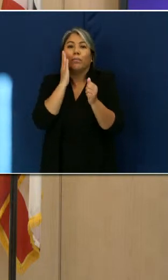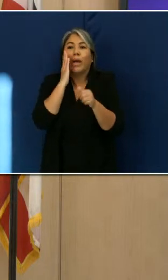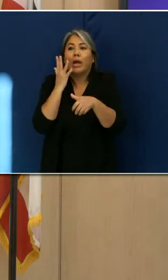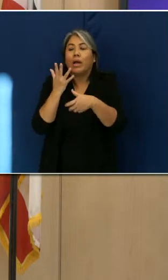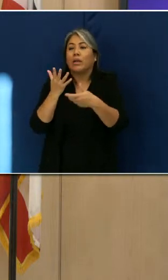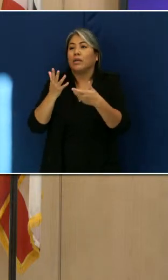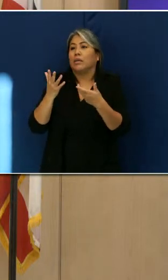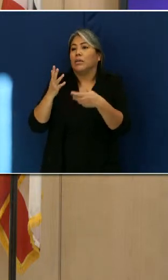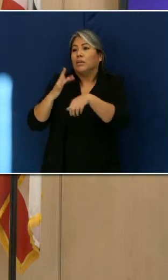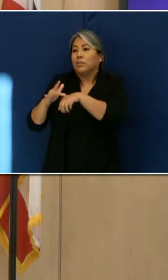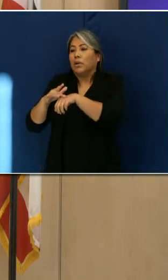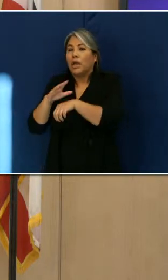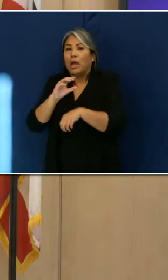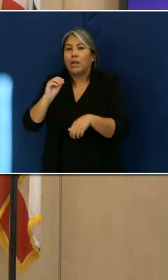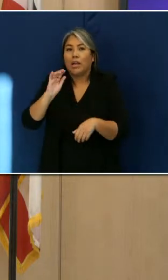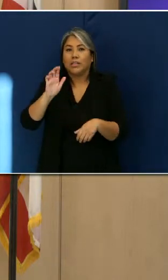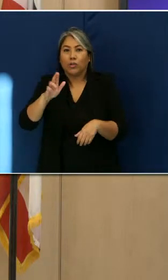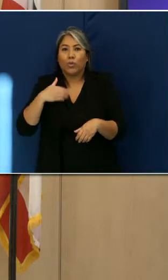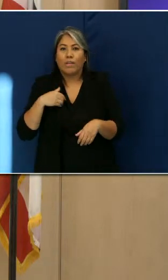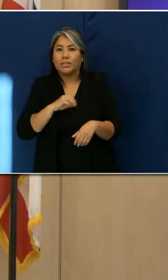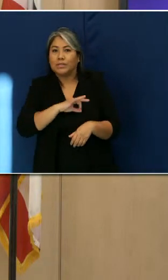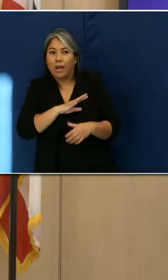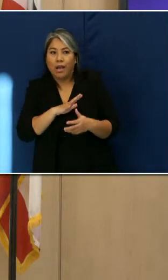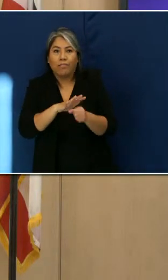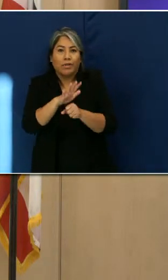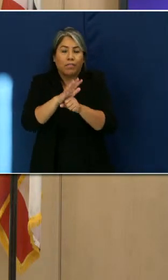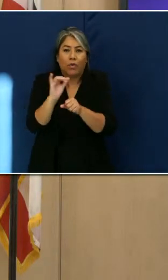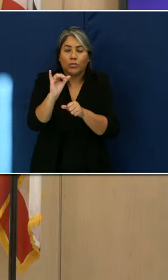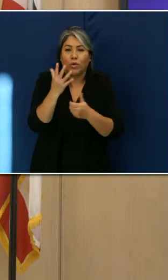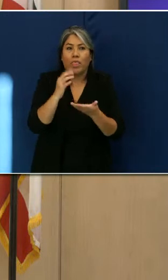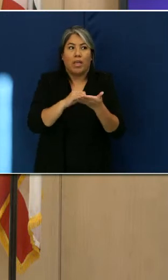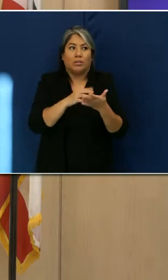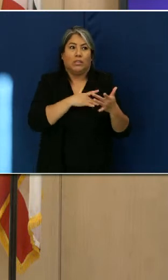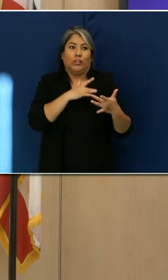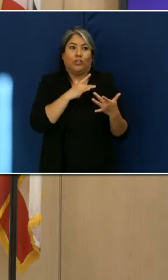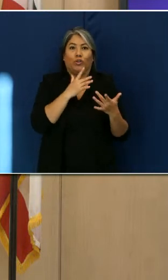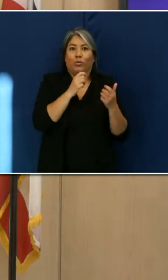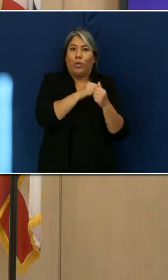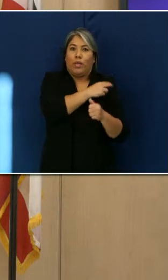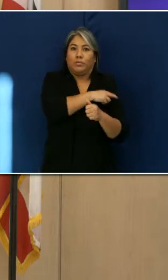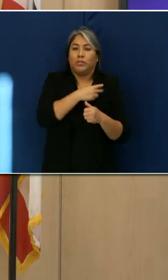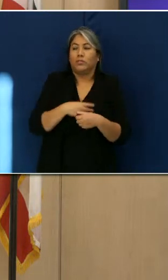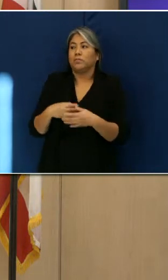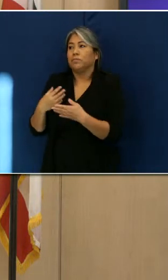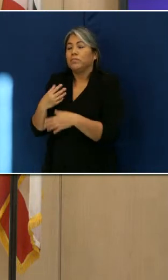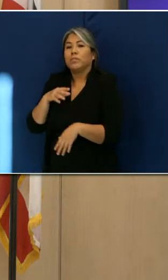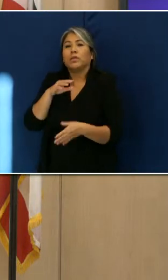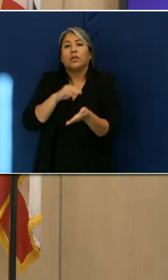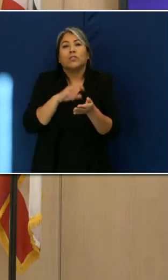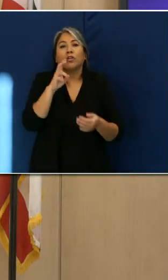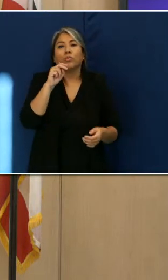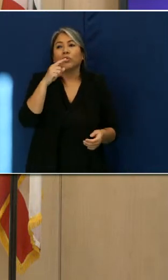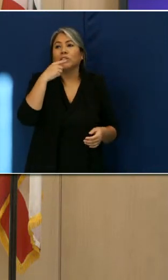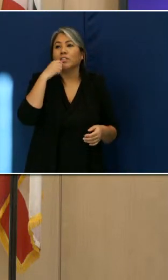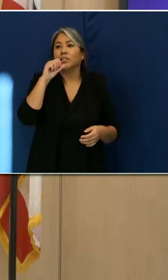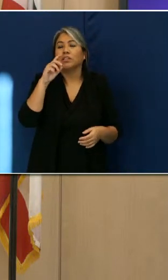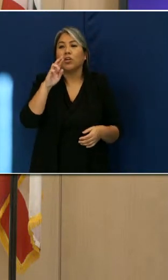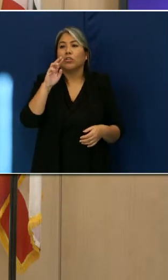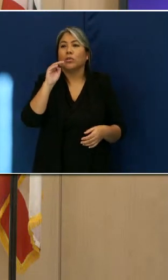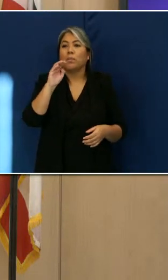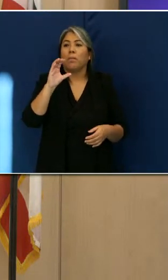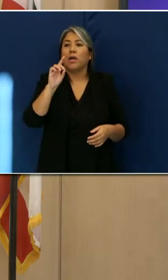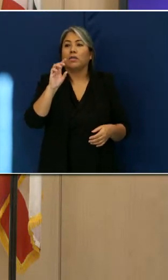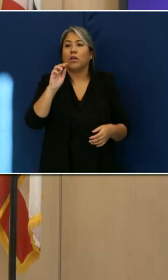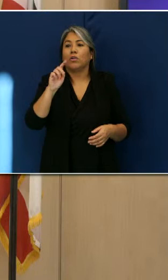have staff to run them. We've heard that staffing concerns are a big issue among hospitals. So we have Dr. McDonald that